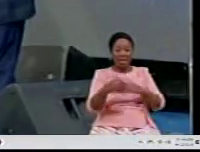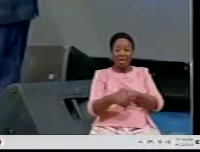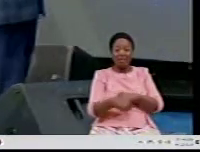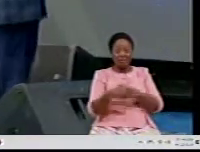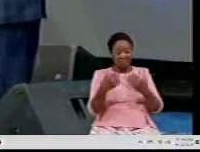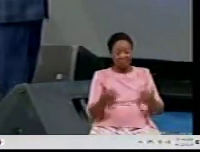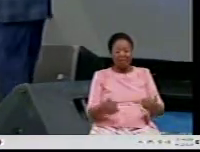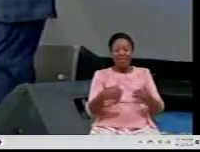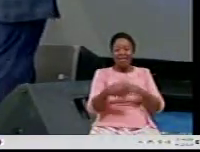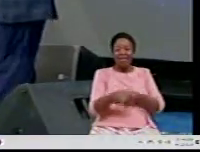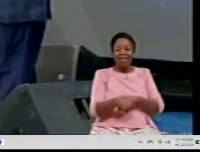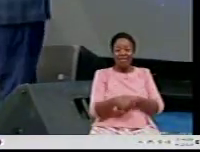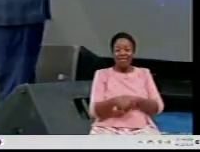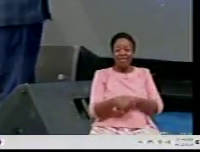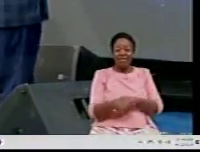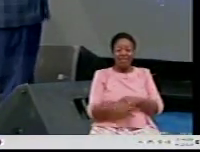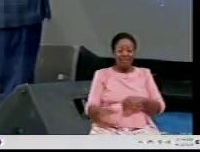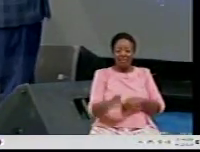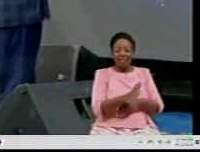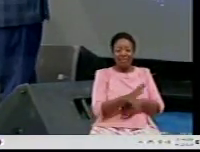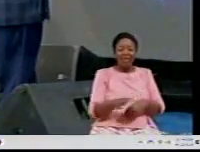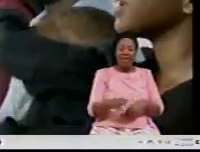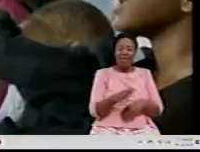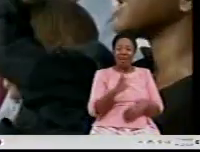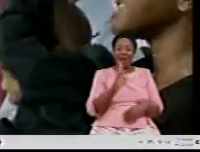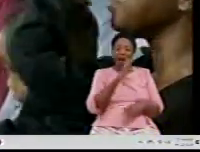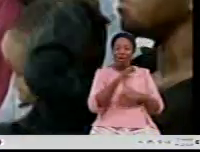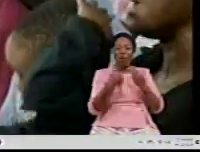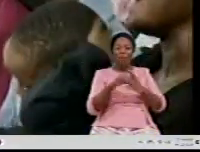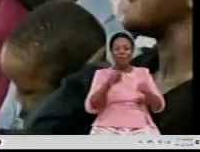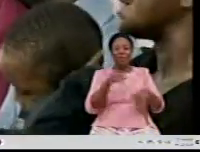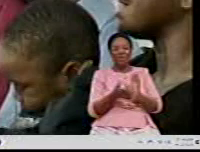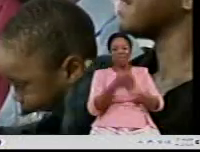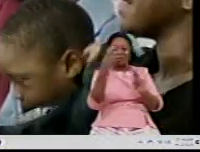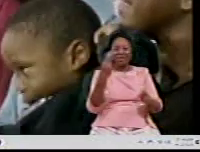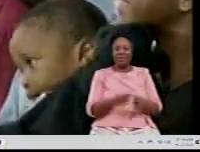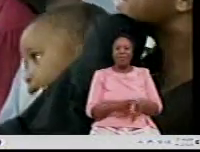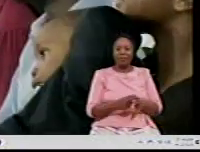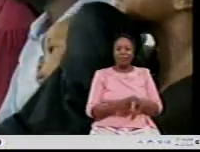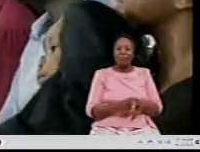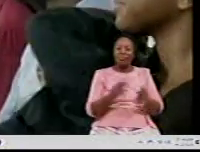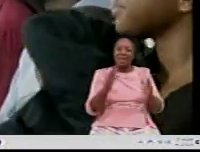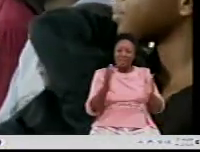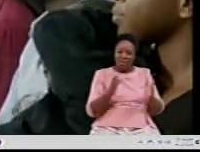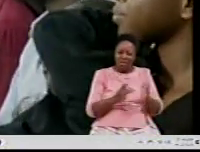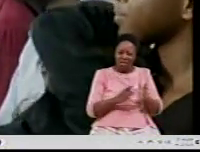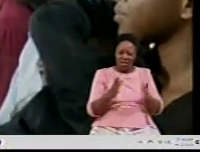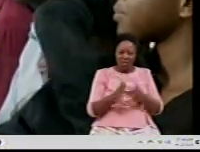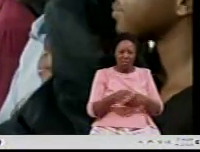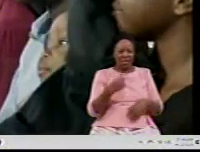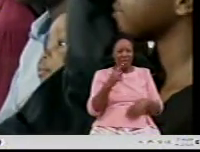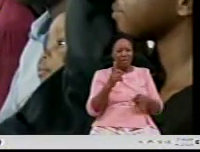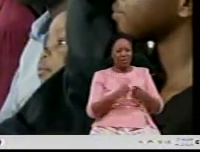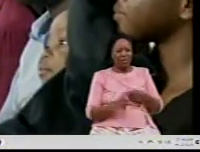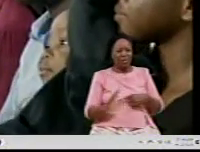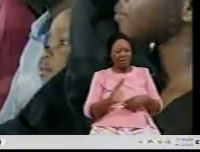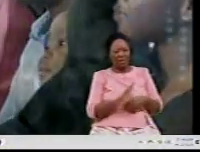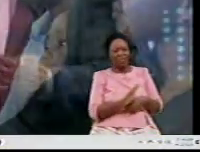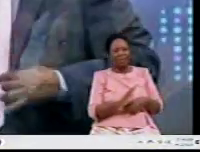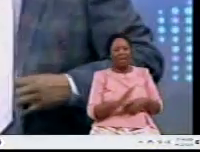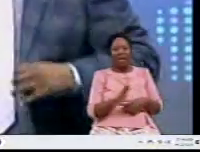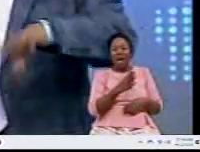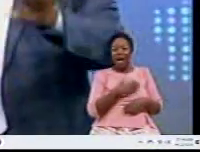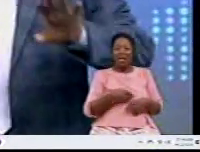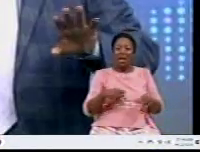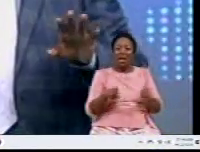tonight. They are possible in Jesus' name. Jesus said unto him, and as he